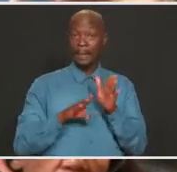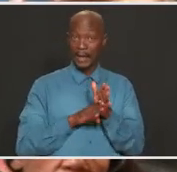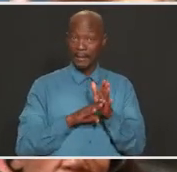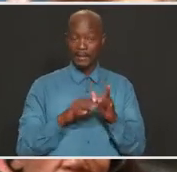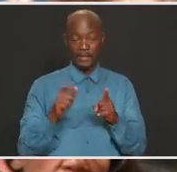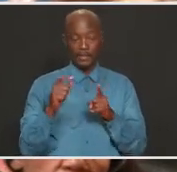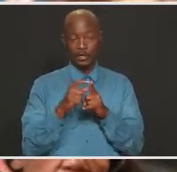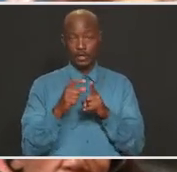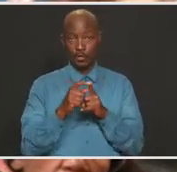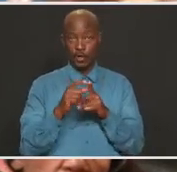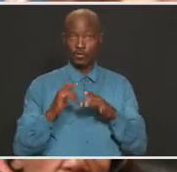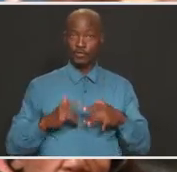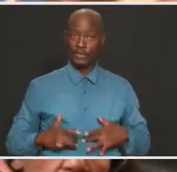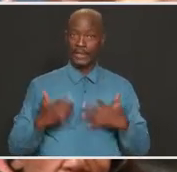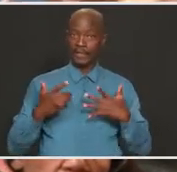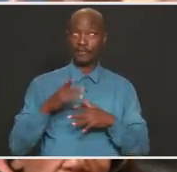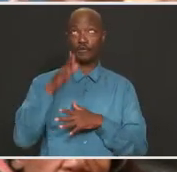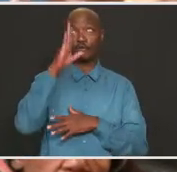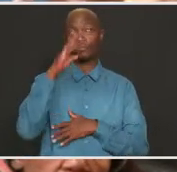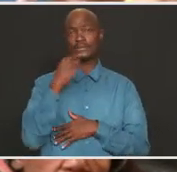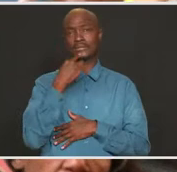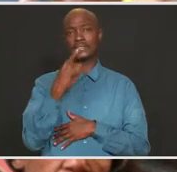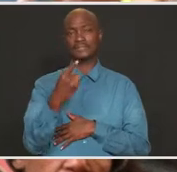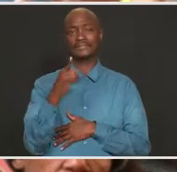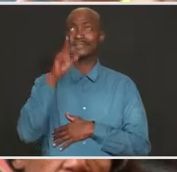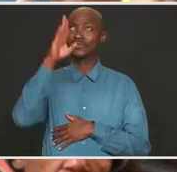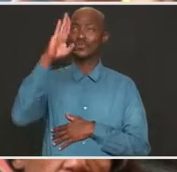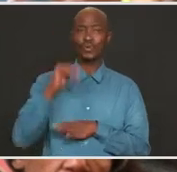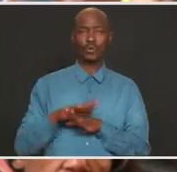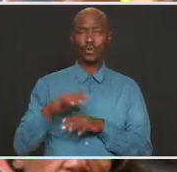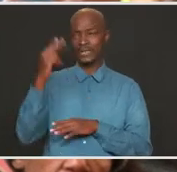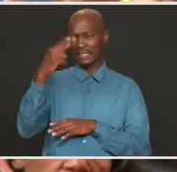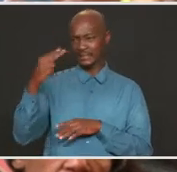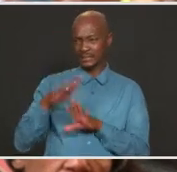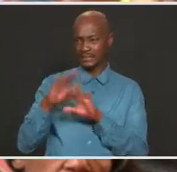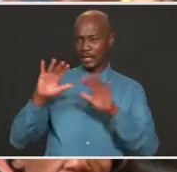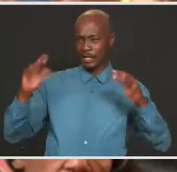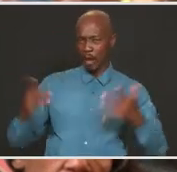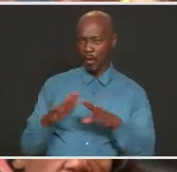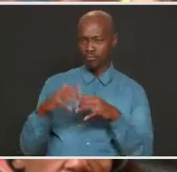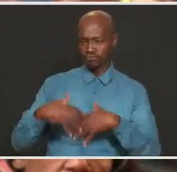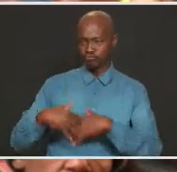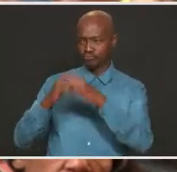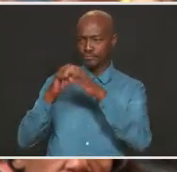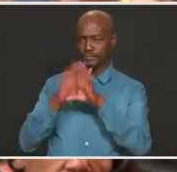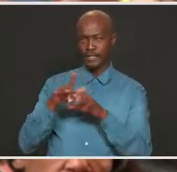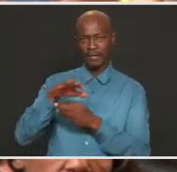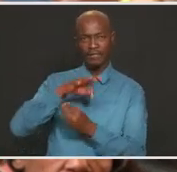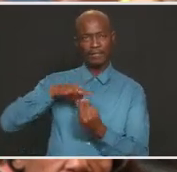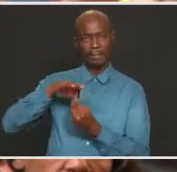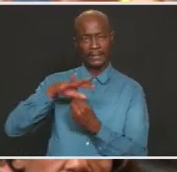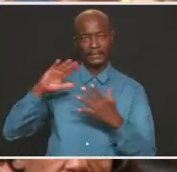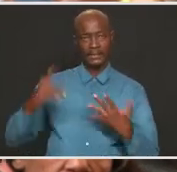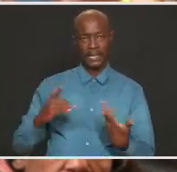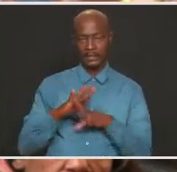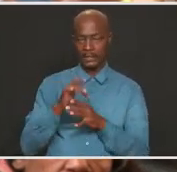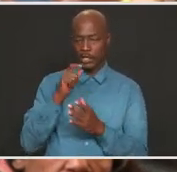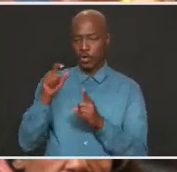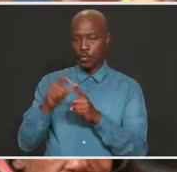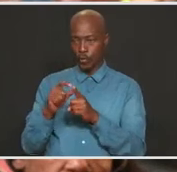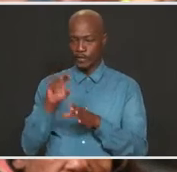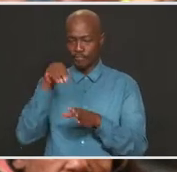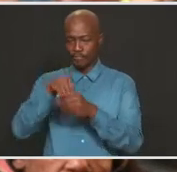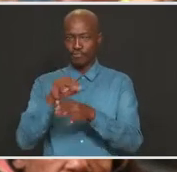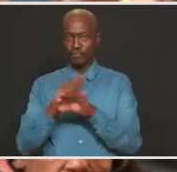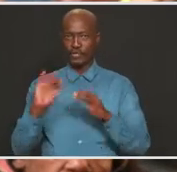is the word of the Living God seeing that God has designed the family unit consult his word on how to educate